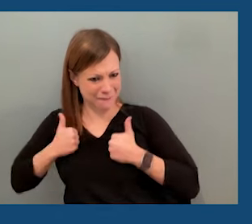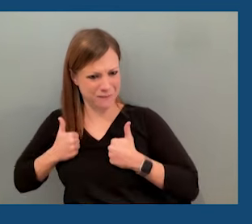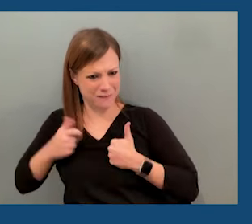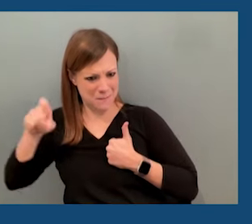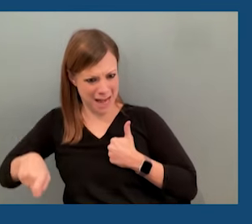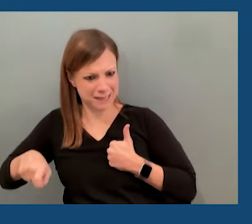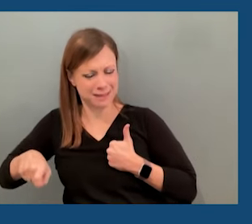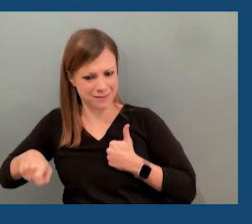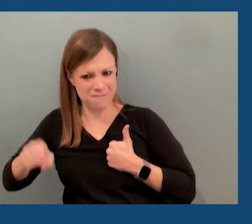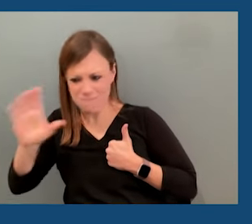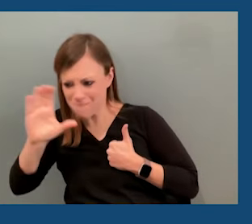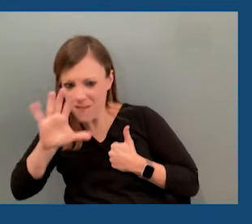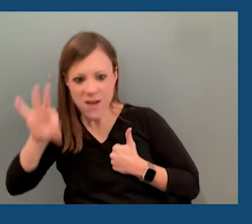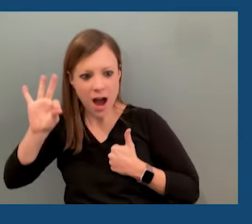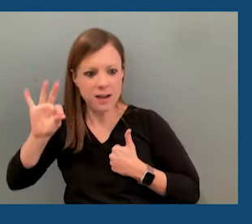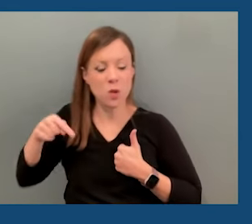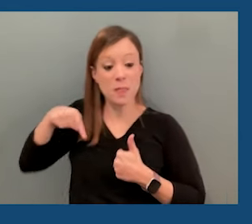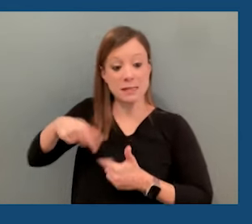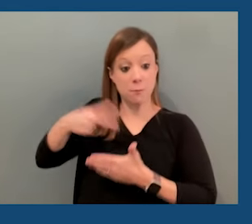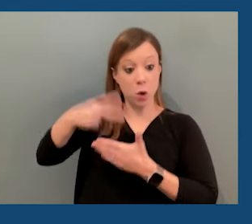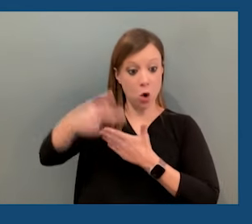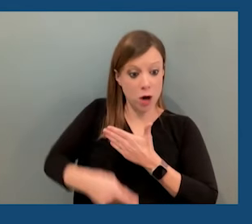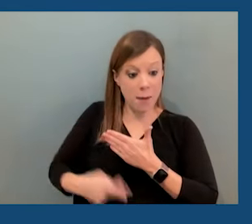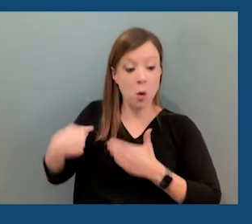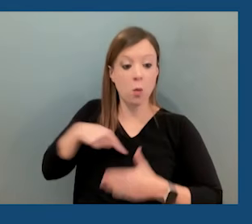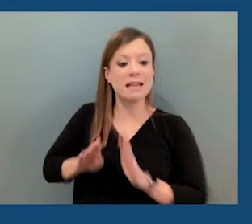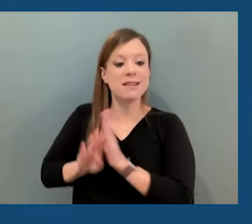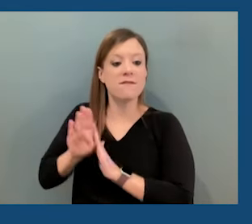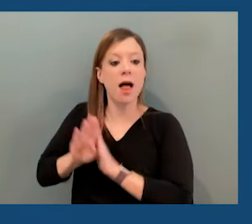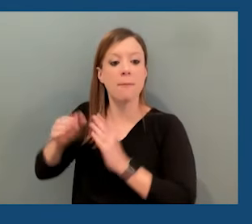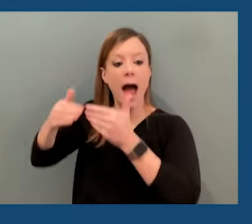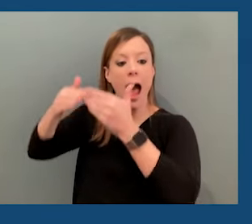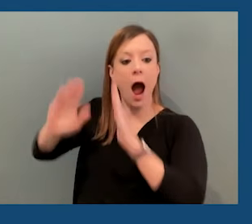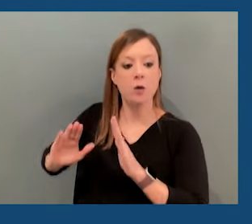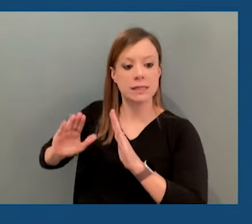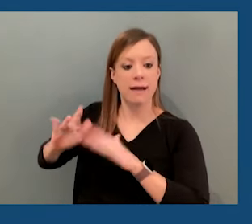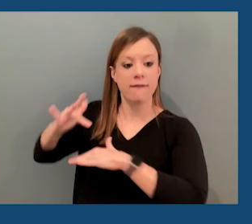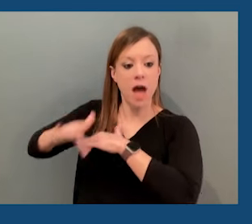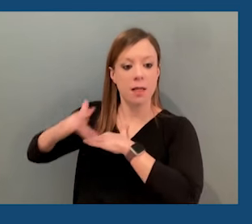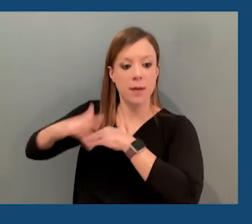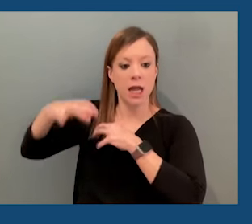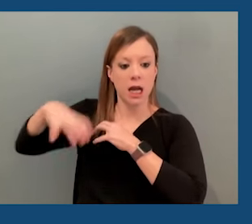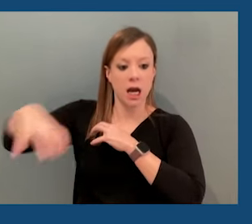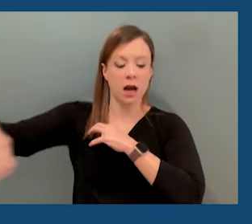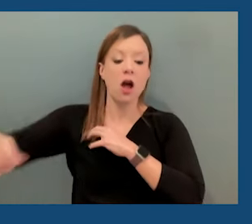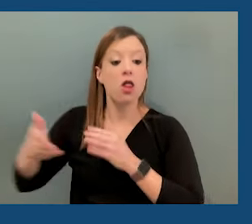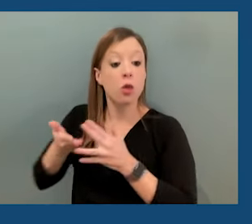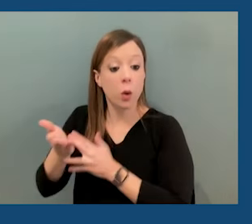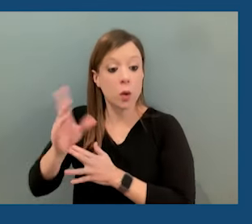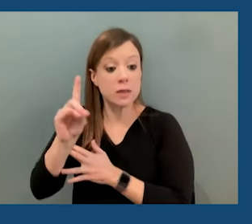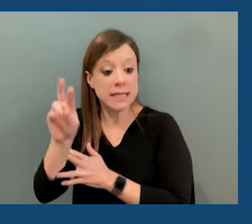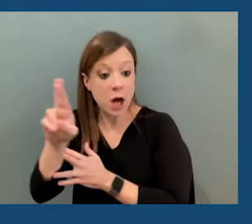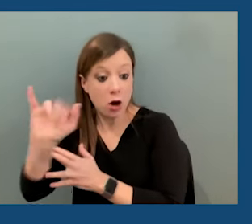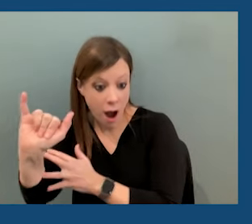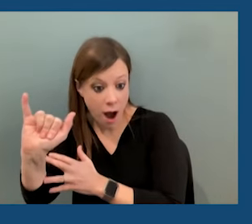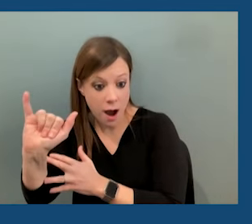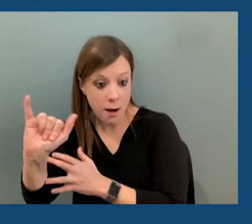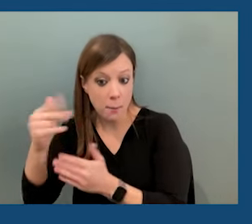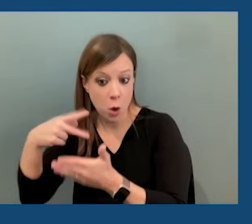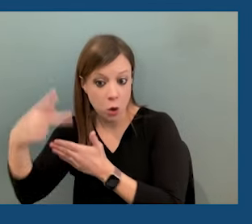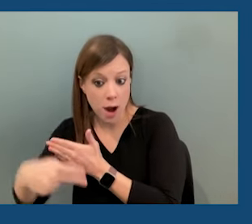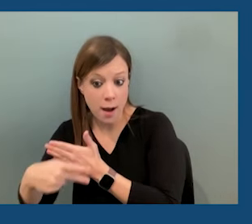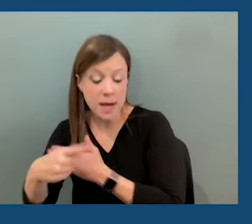have focused on developing housing through DRI and through New York Forward. So some of our alumni here,